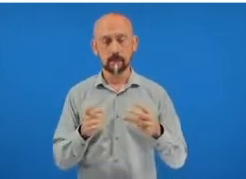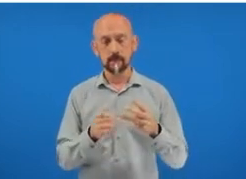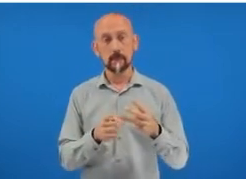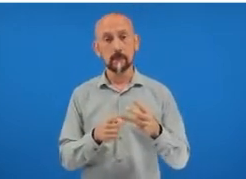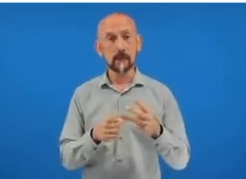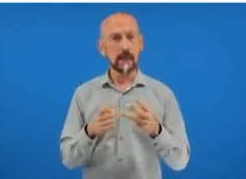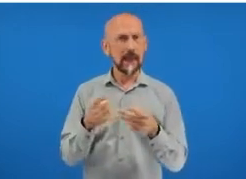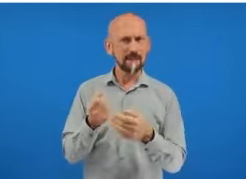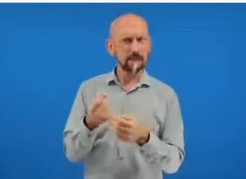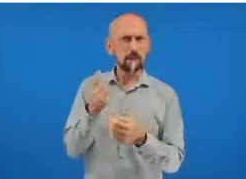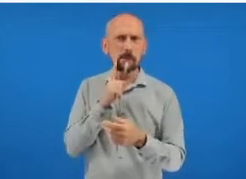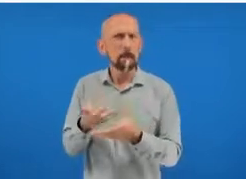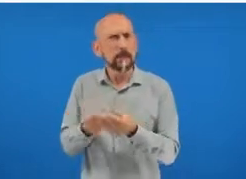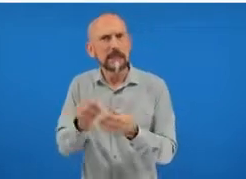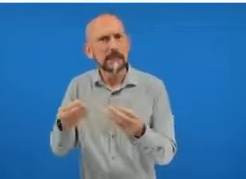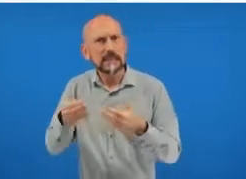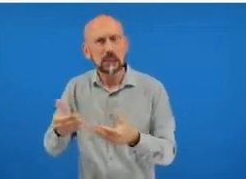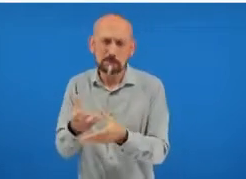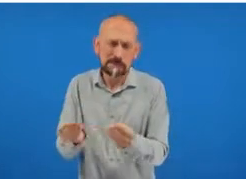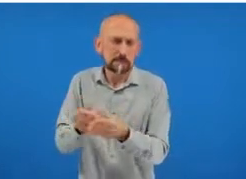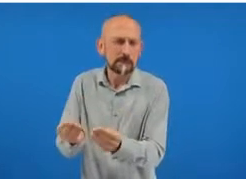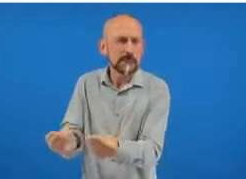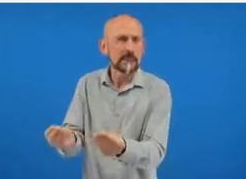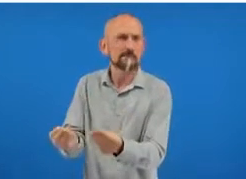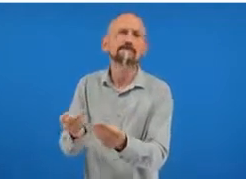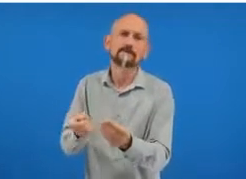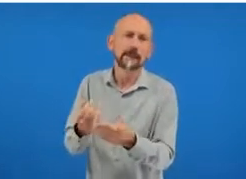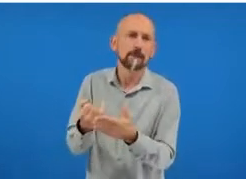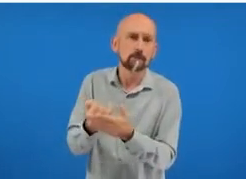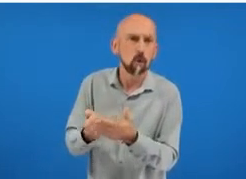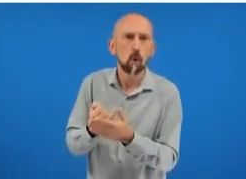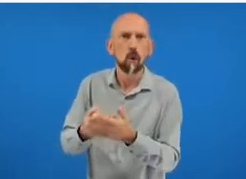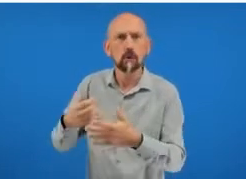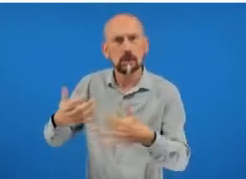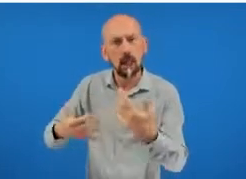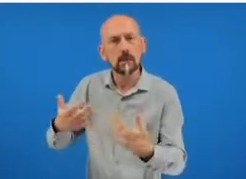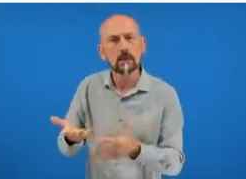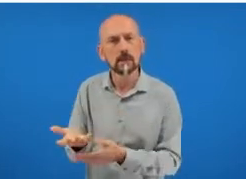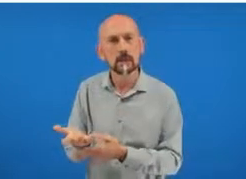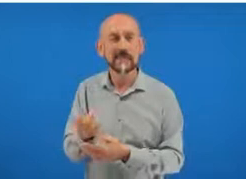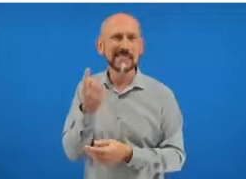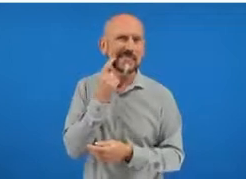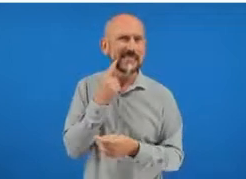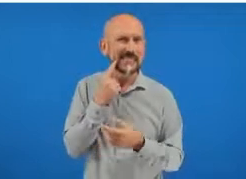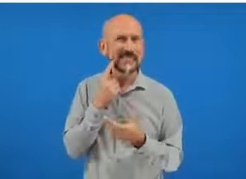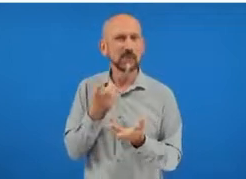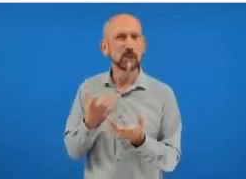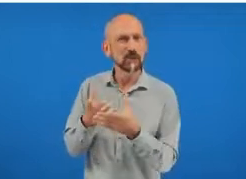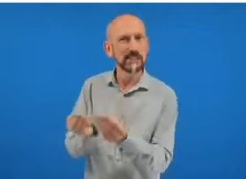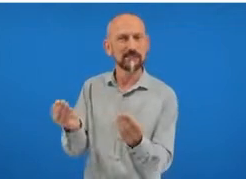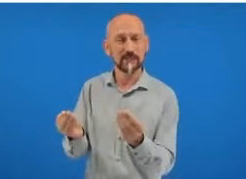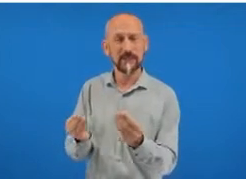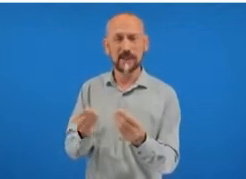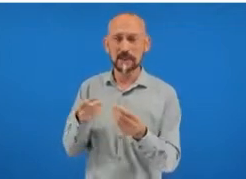poorer overall outcomes. This is an easy problem to fix. The services adopted SMS text messaging